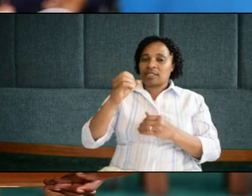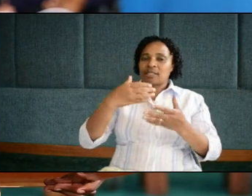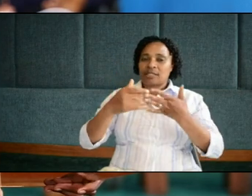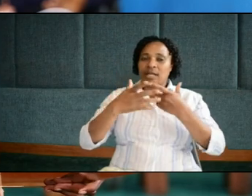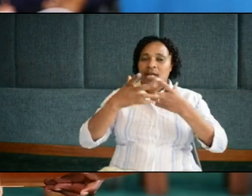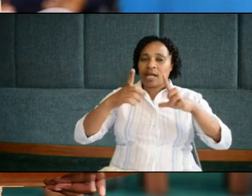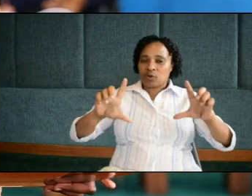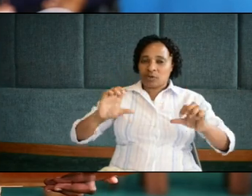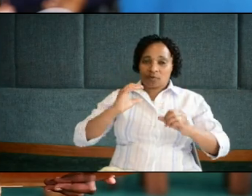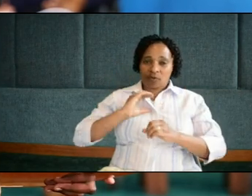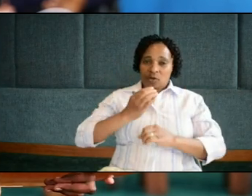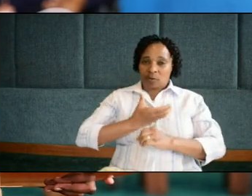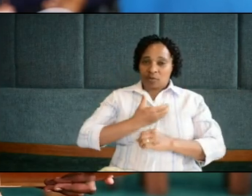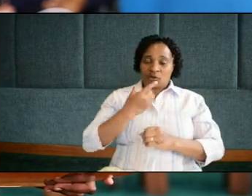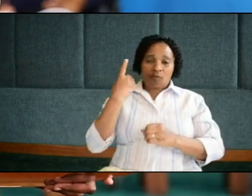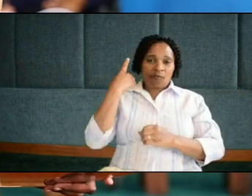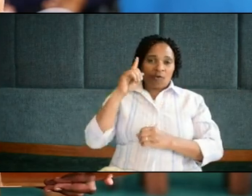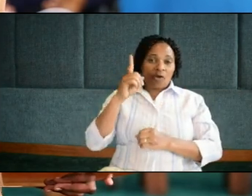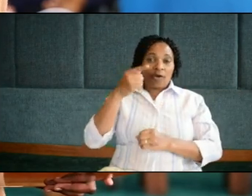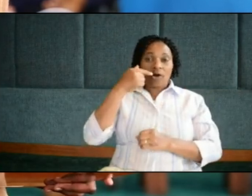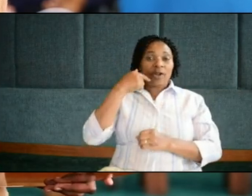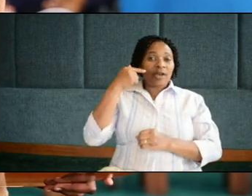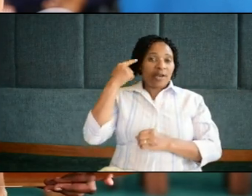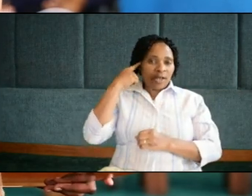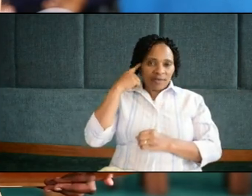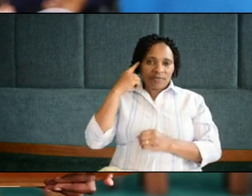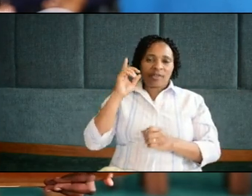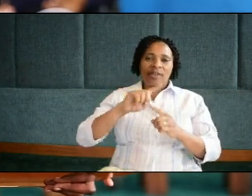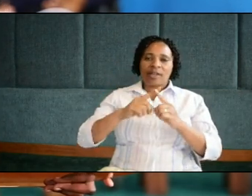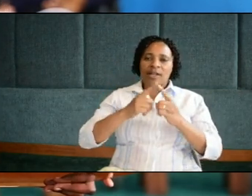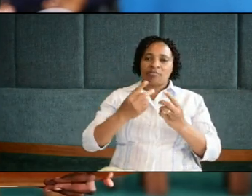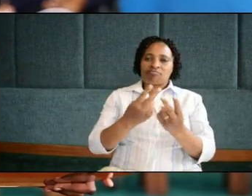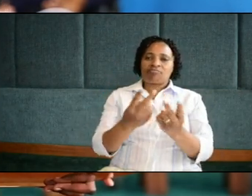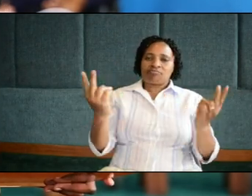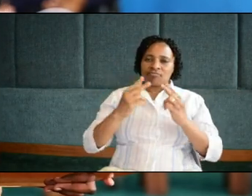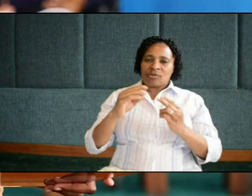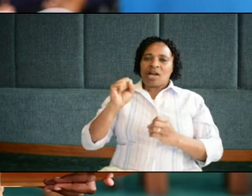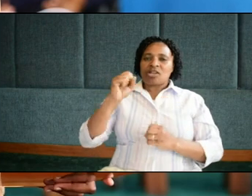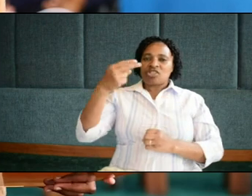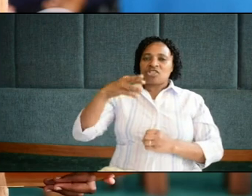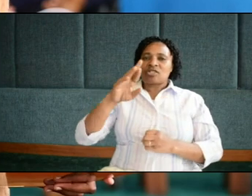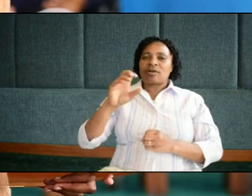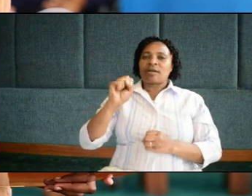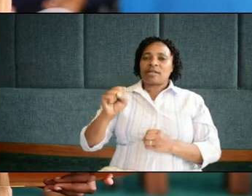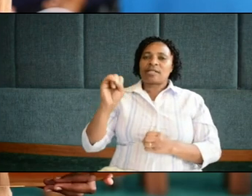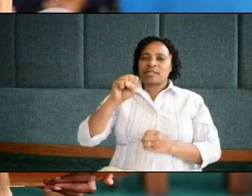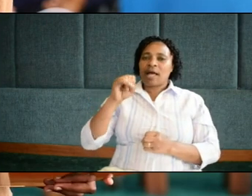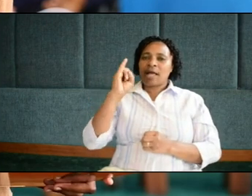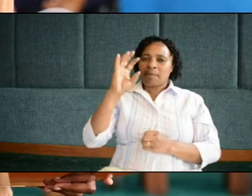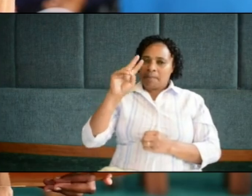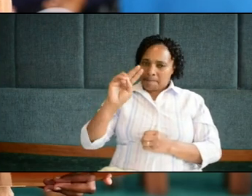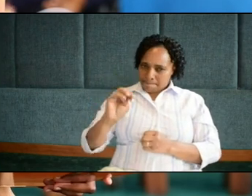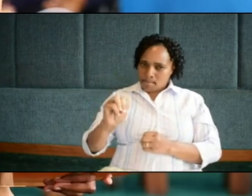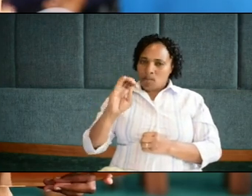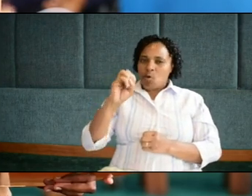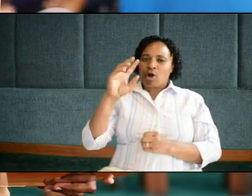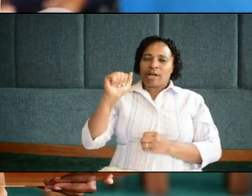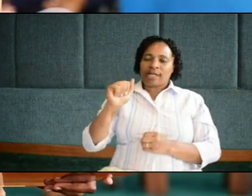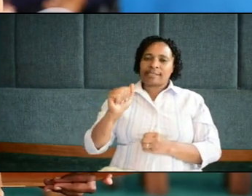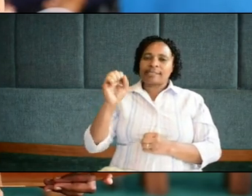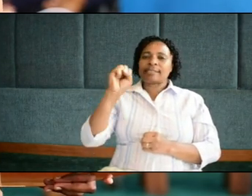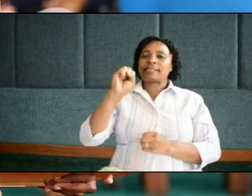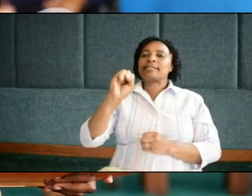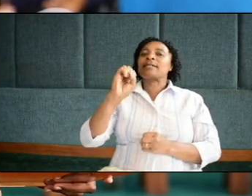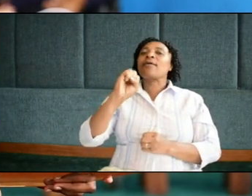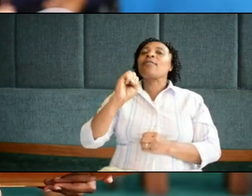deaf community. Lastly, our amazing panelists, Ashleigh, Salmon, Silus, Seth, and our wonderful